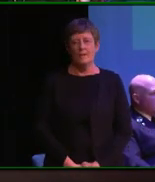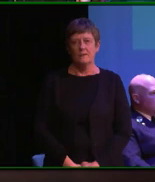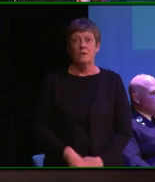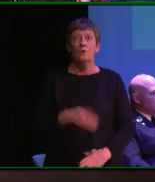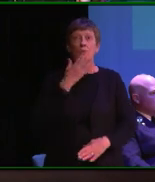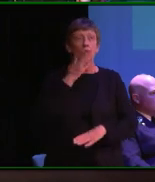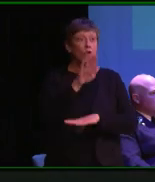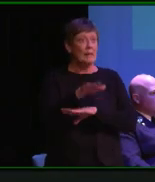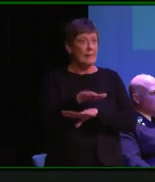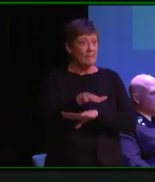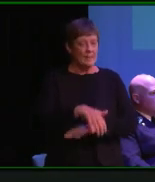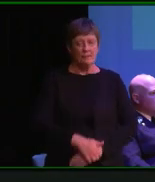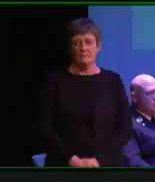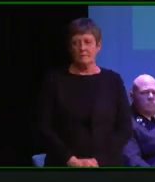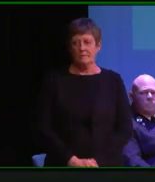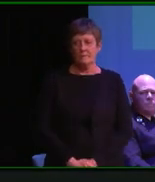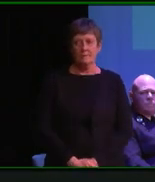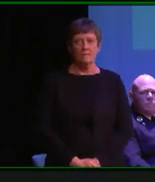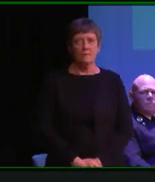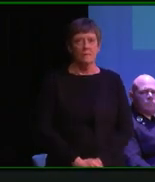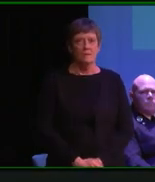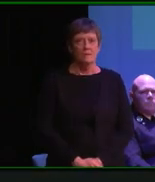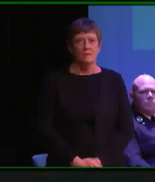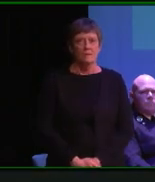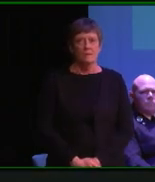Good evening.